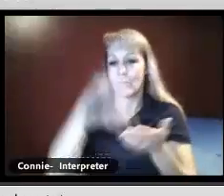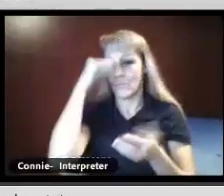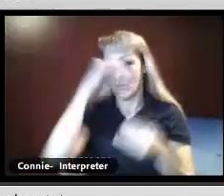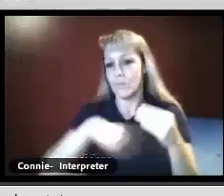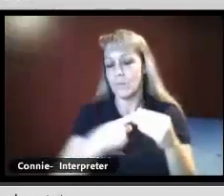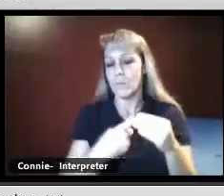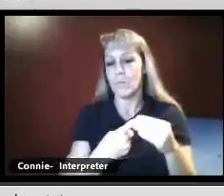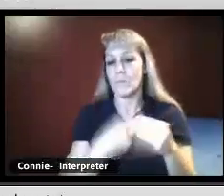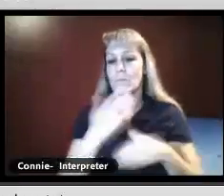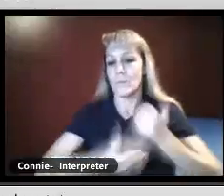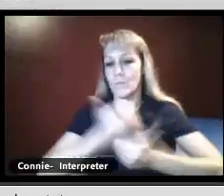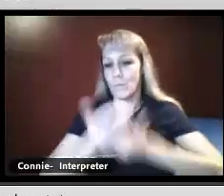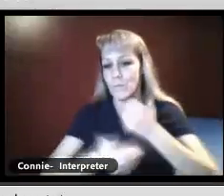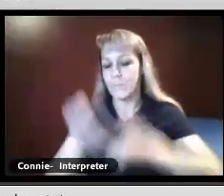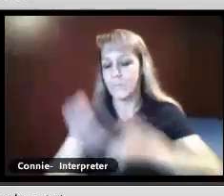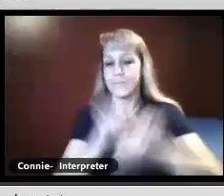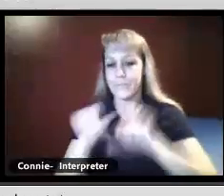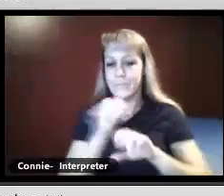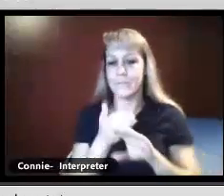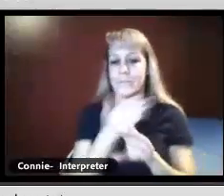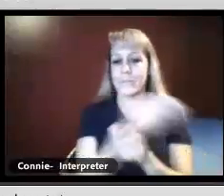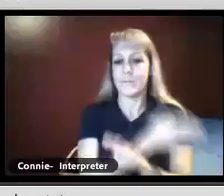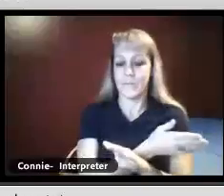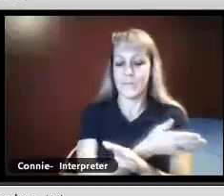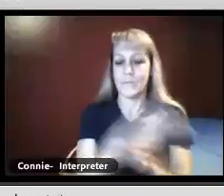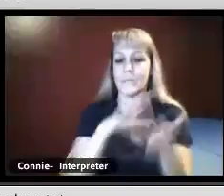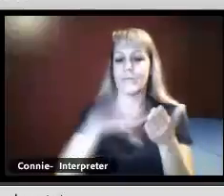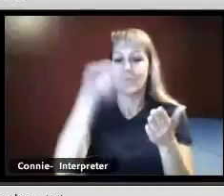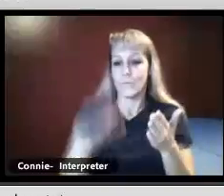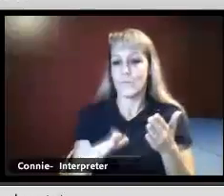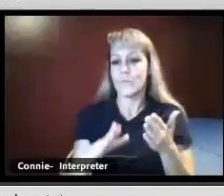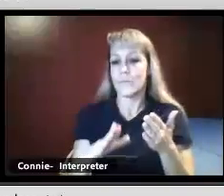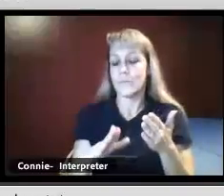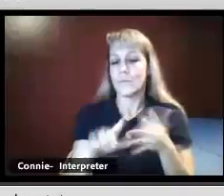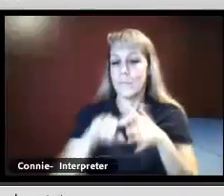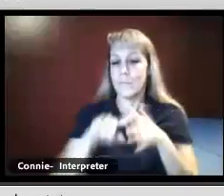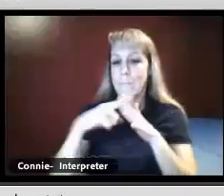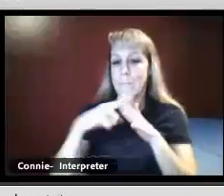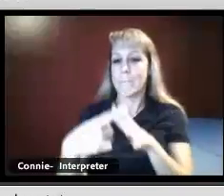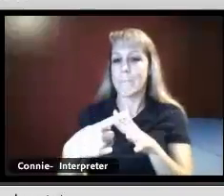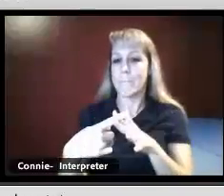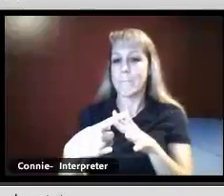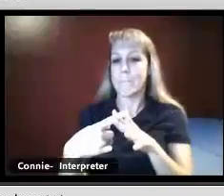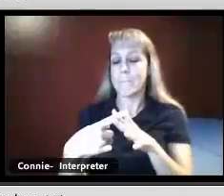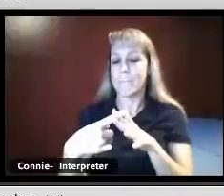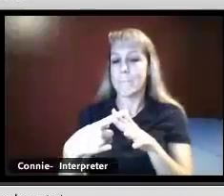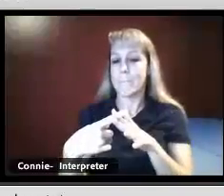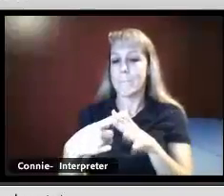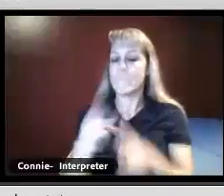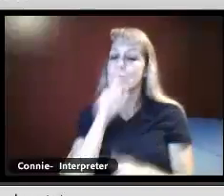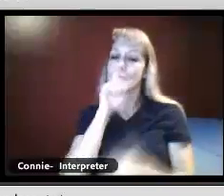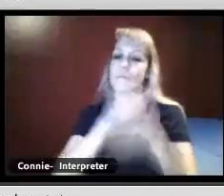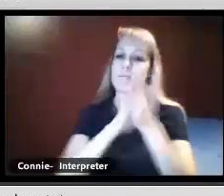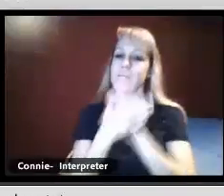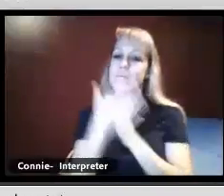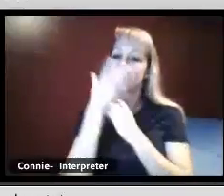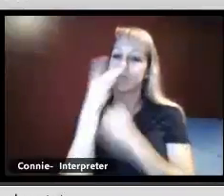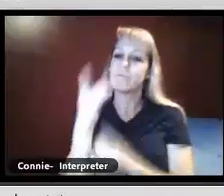the process of science before students begin to really become interested